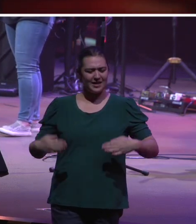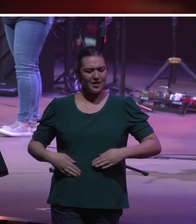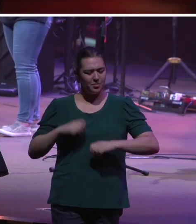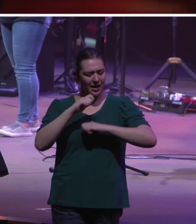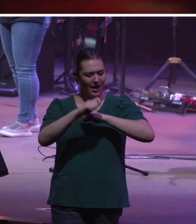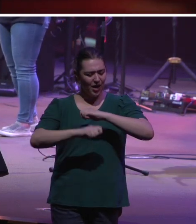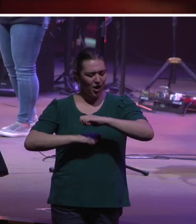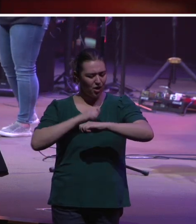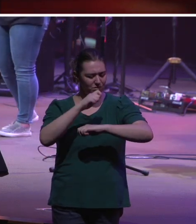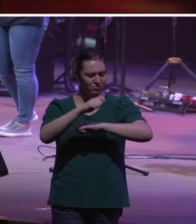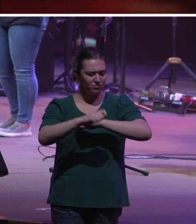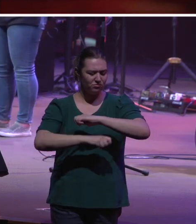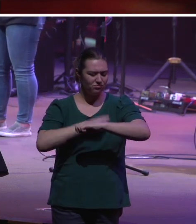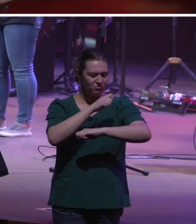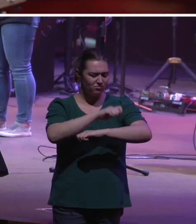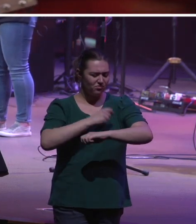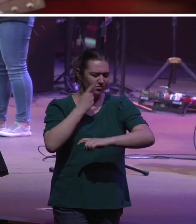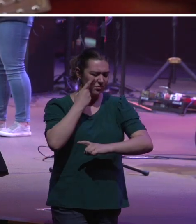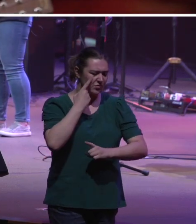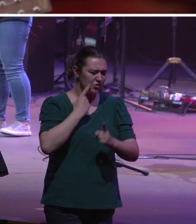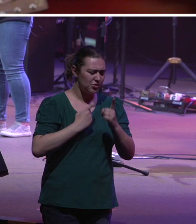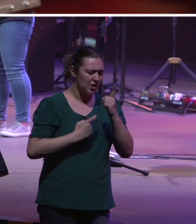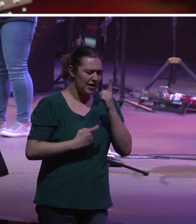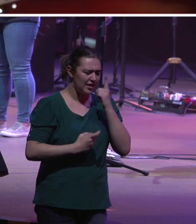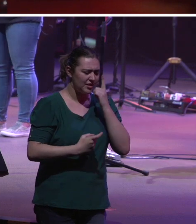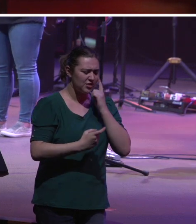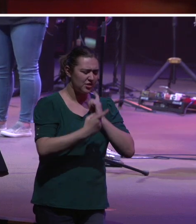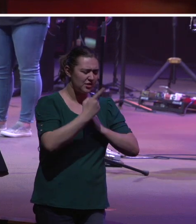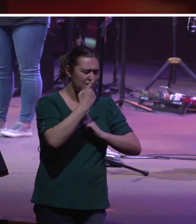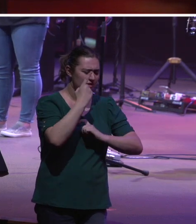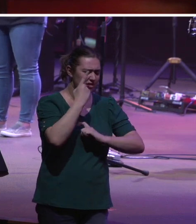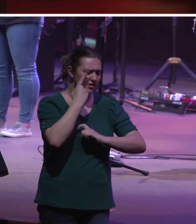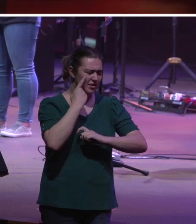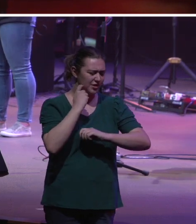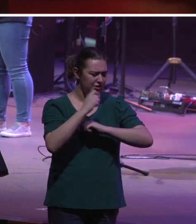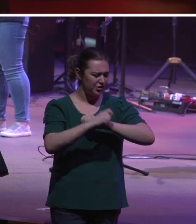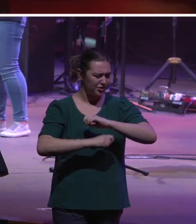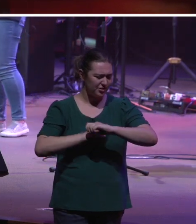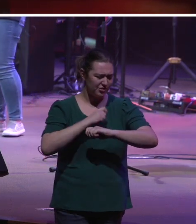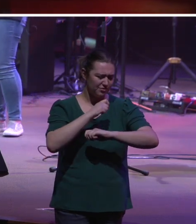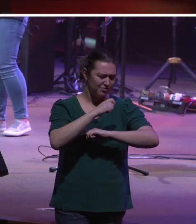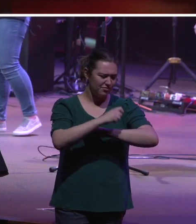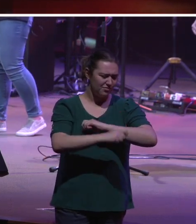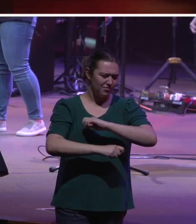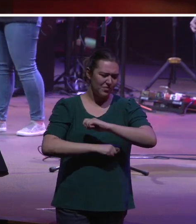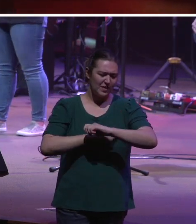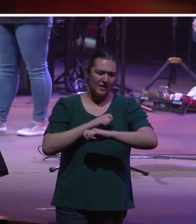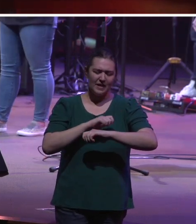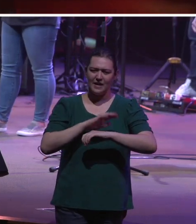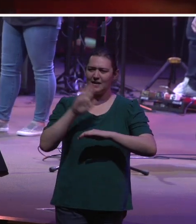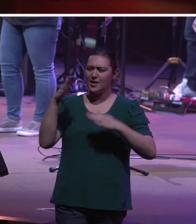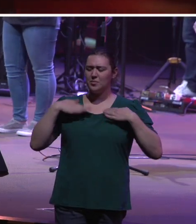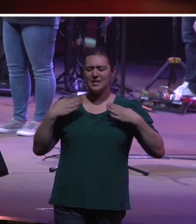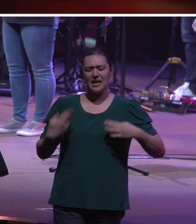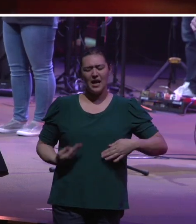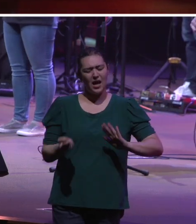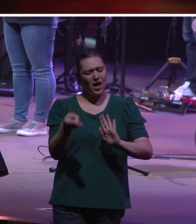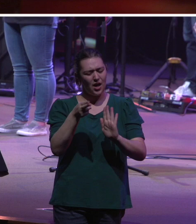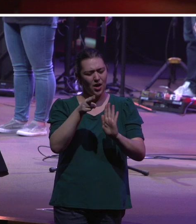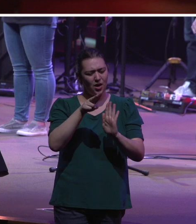Body bound and drenched in tears, they laid him